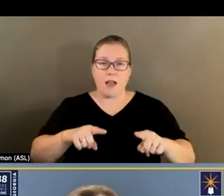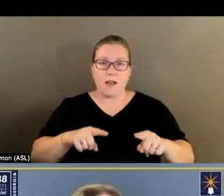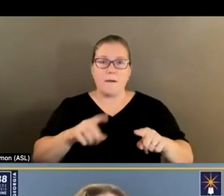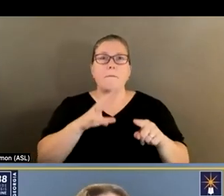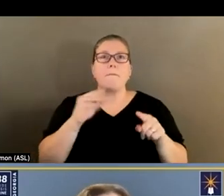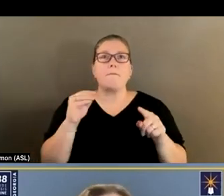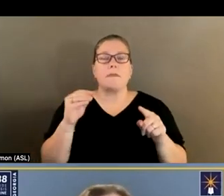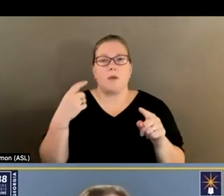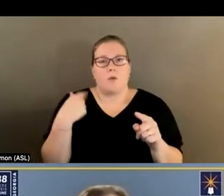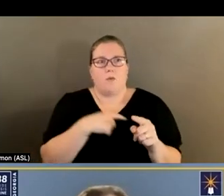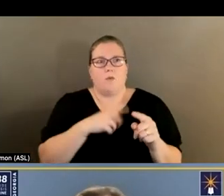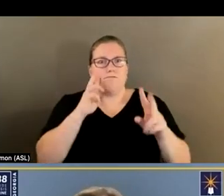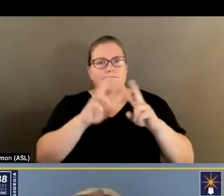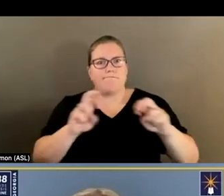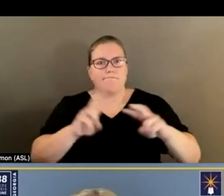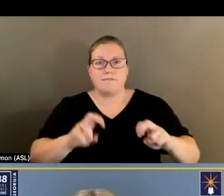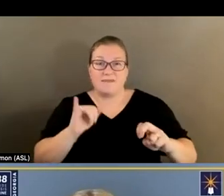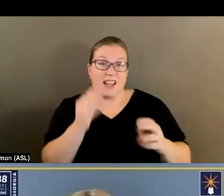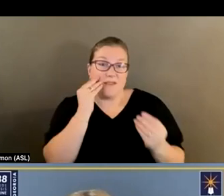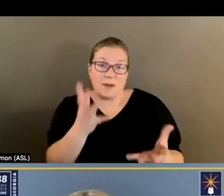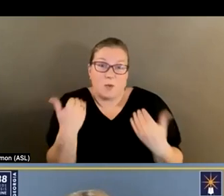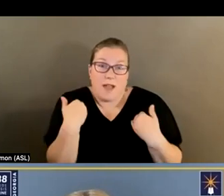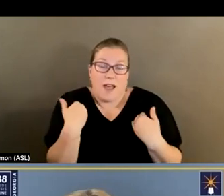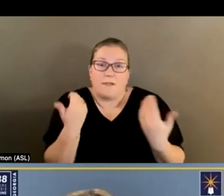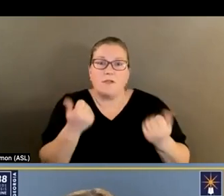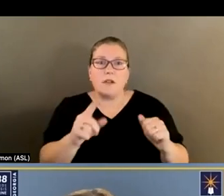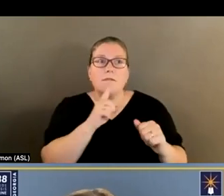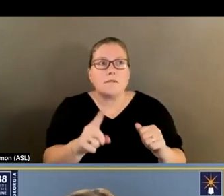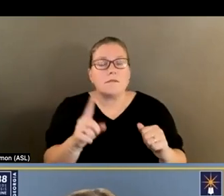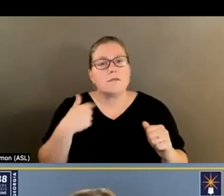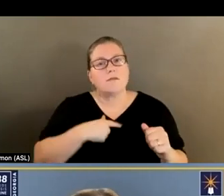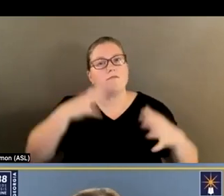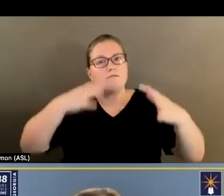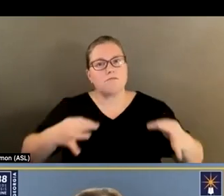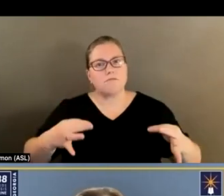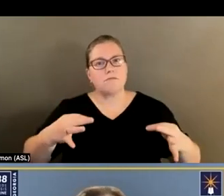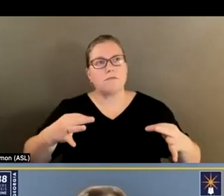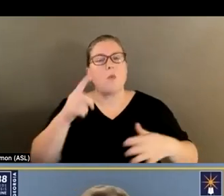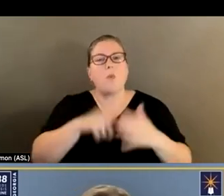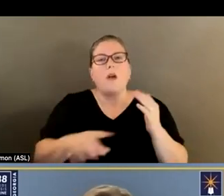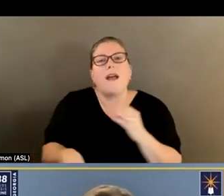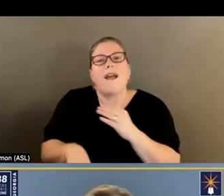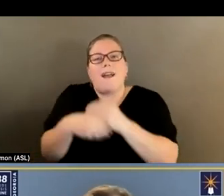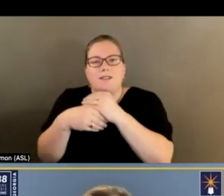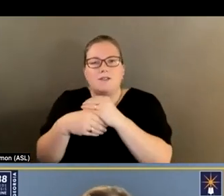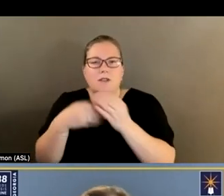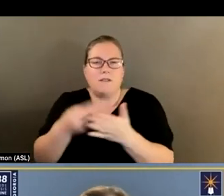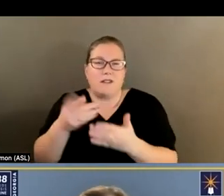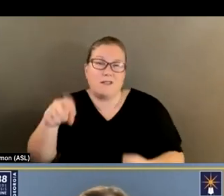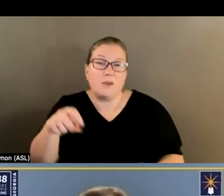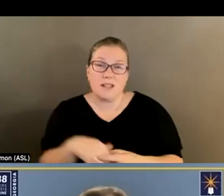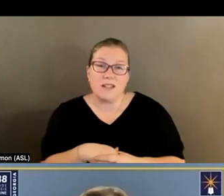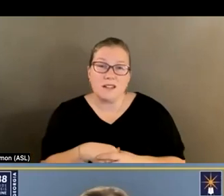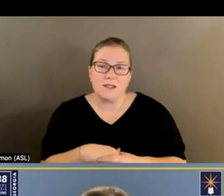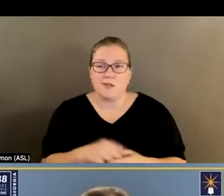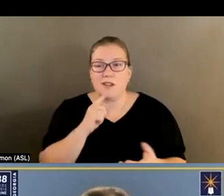looking at, the information that we have to try to make determinations about what additional funding will be needed. That's